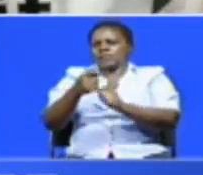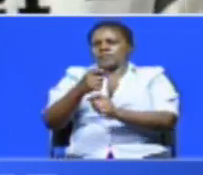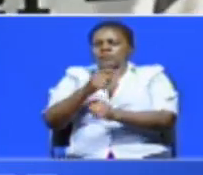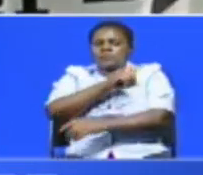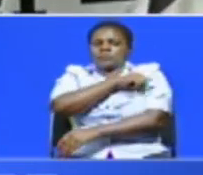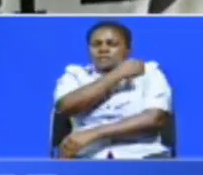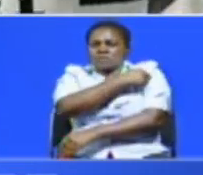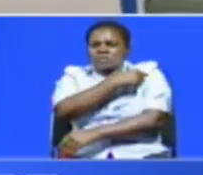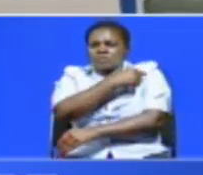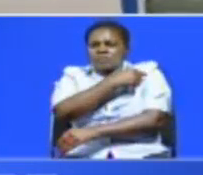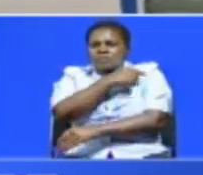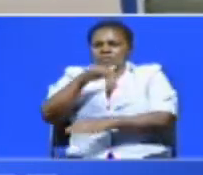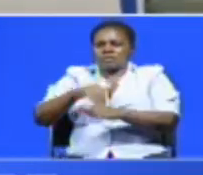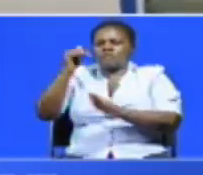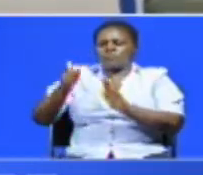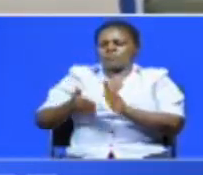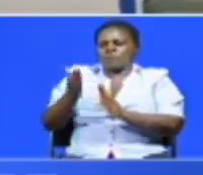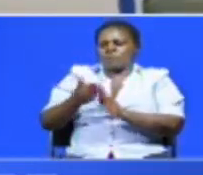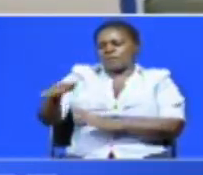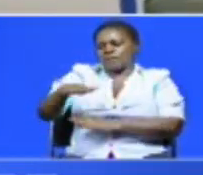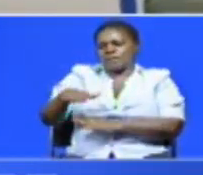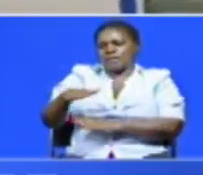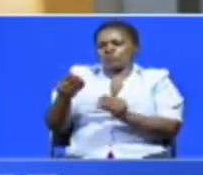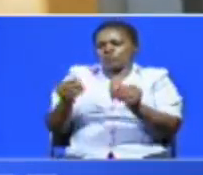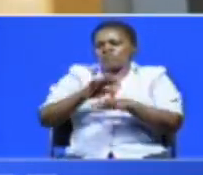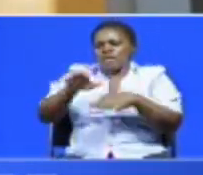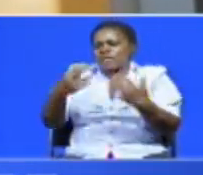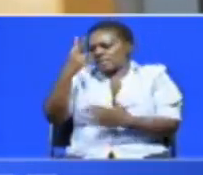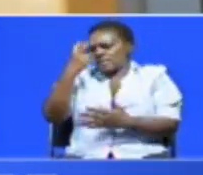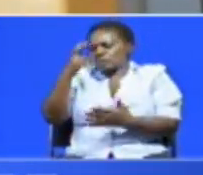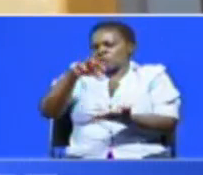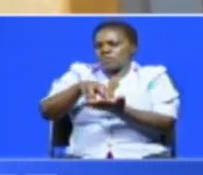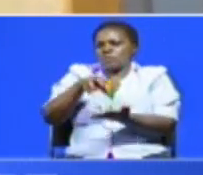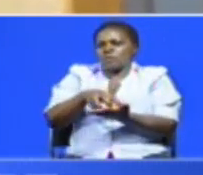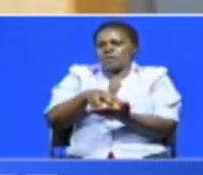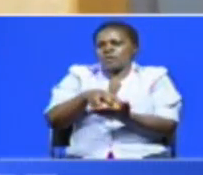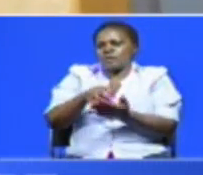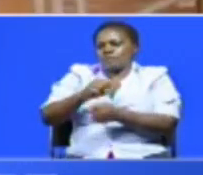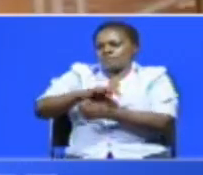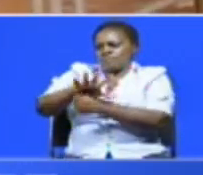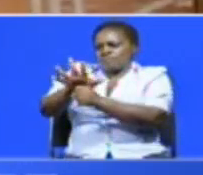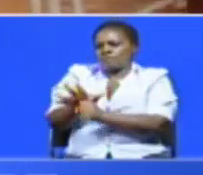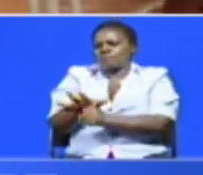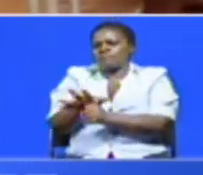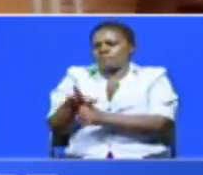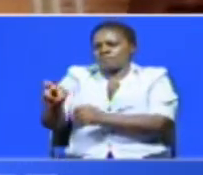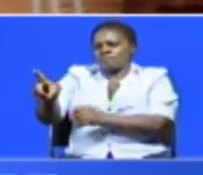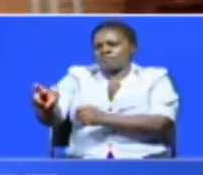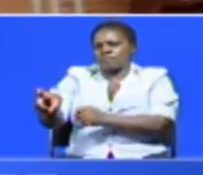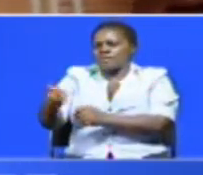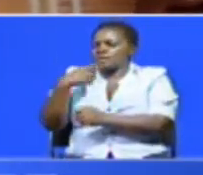dispensary into an infectious disease unit to handle any suspected case of COVID-19. Elezo wa